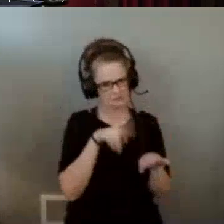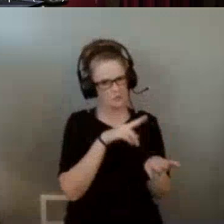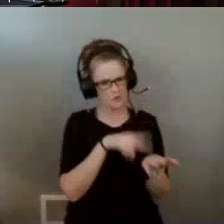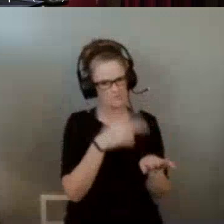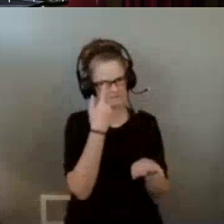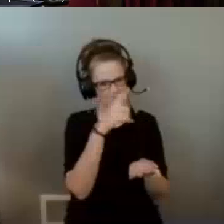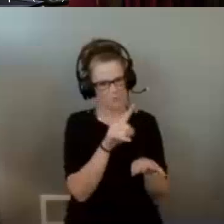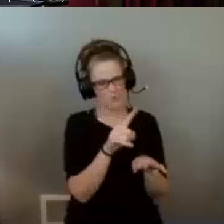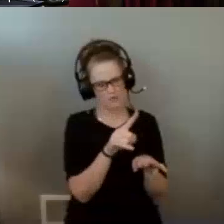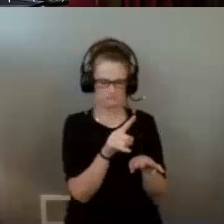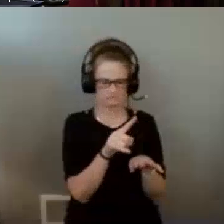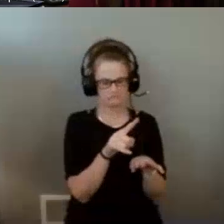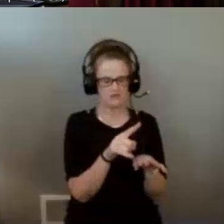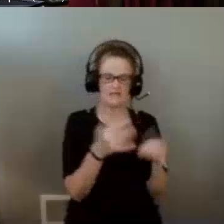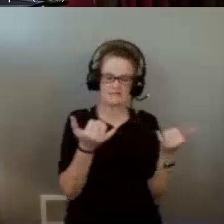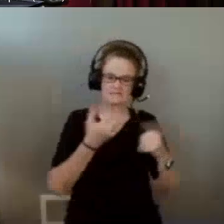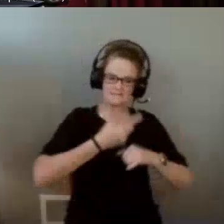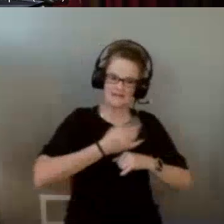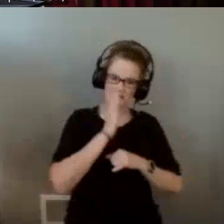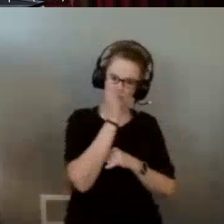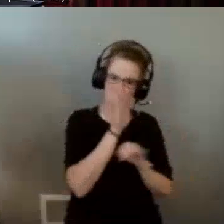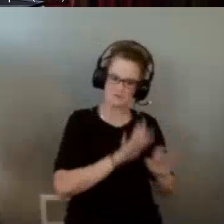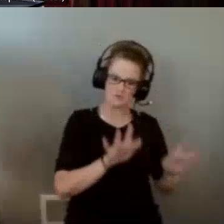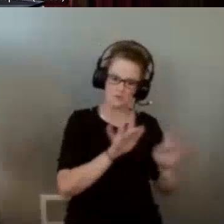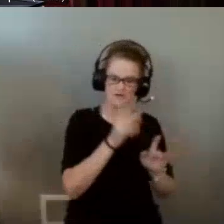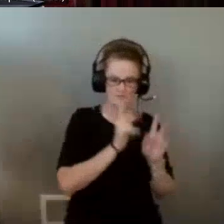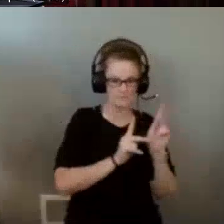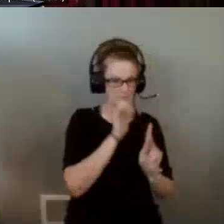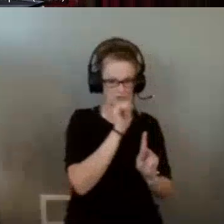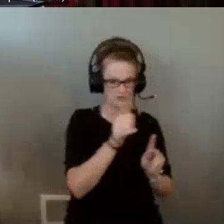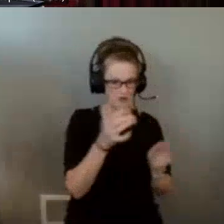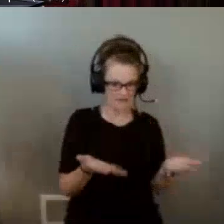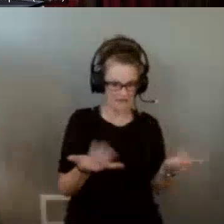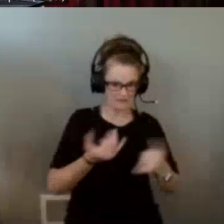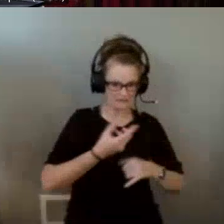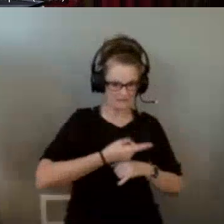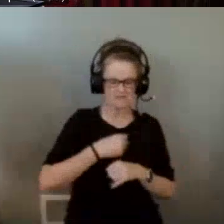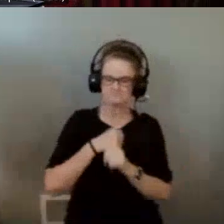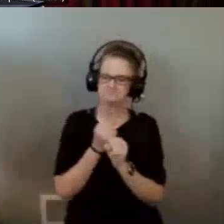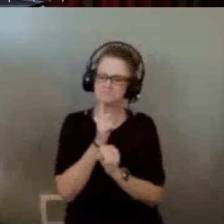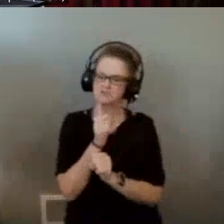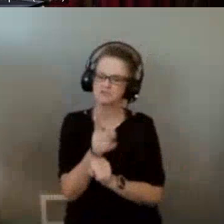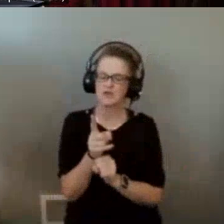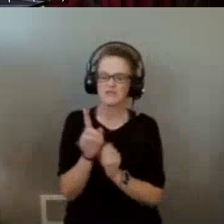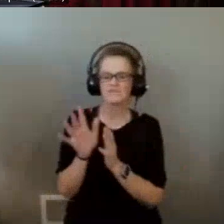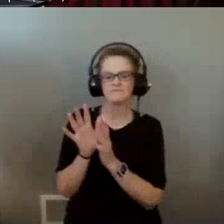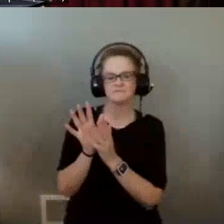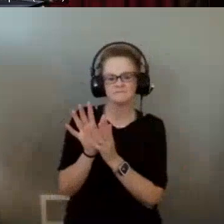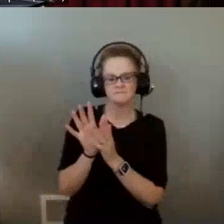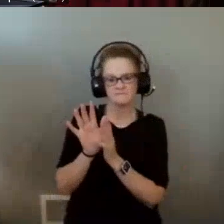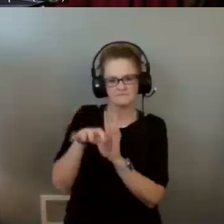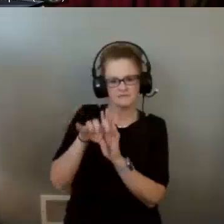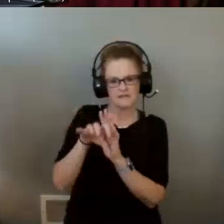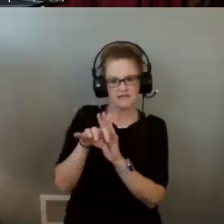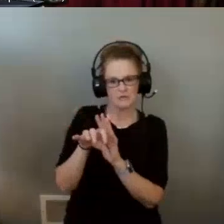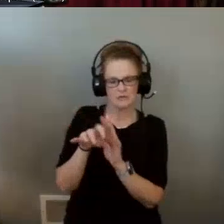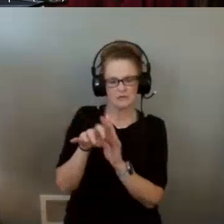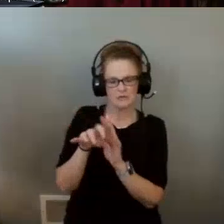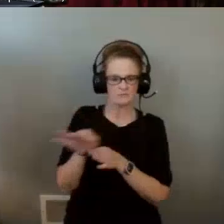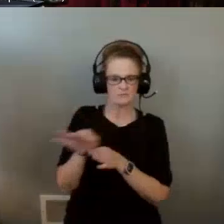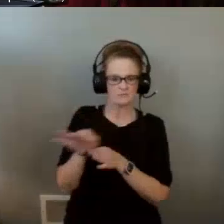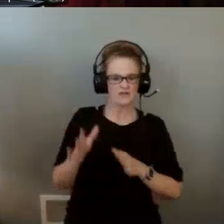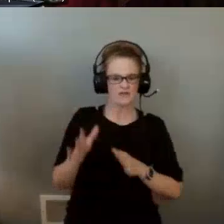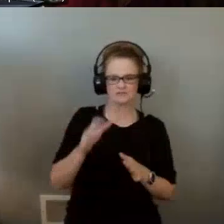Today's video will be recorded for those who could not be present. Please ensure that your video feed is professional in nature and